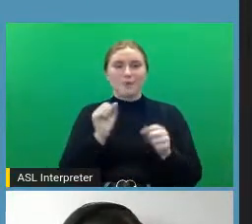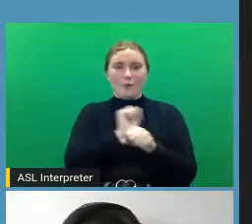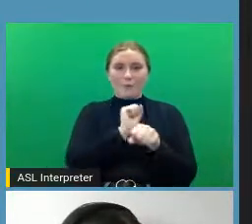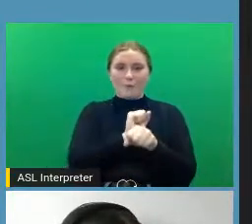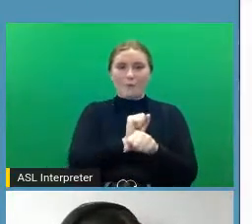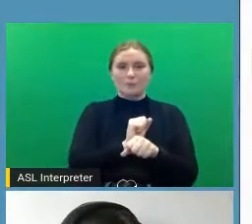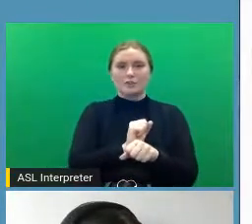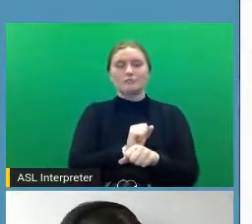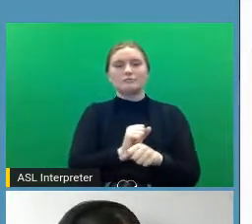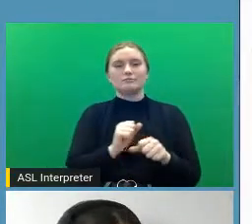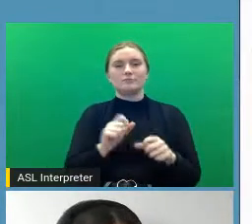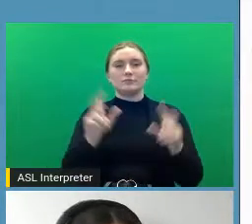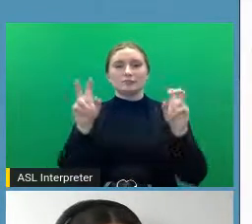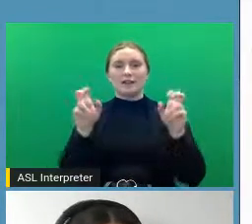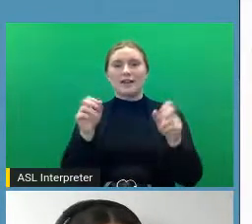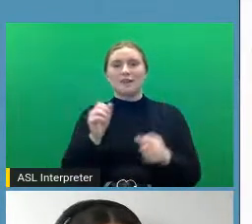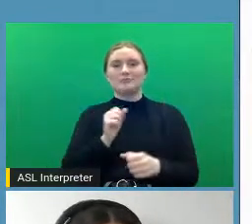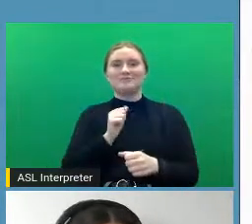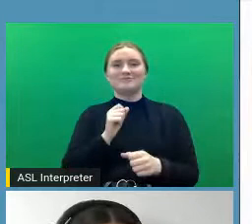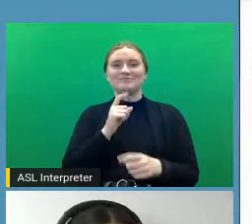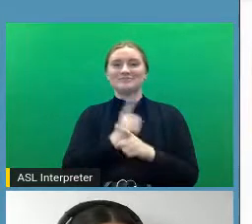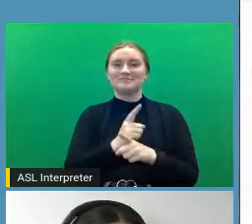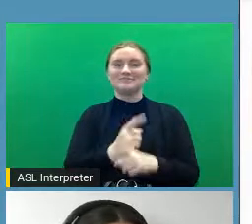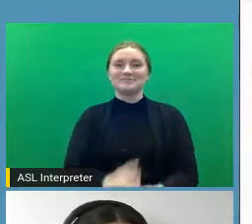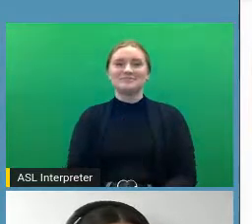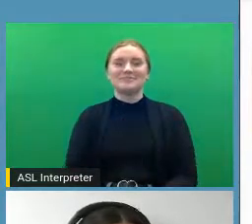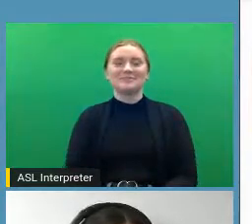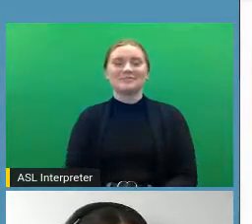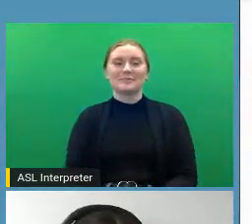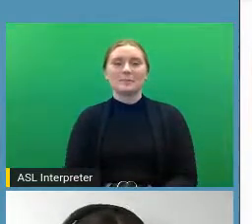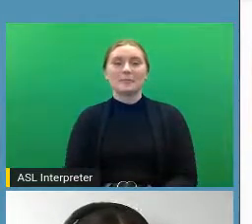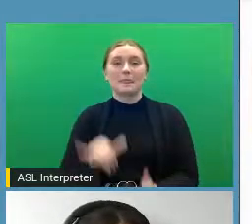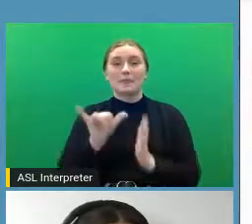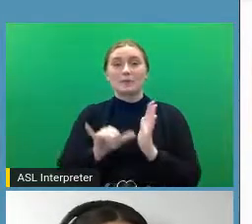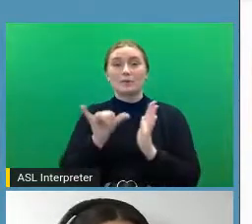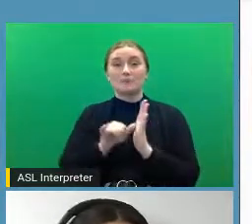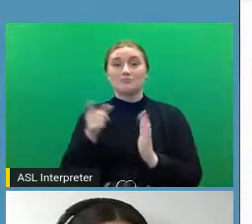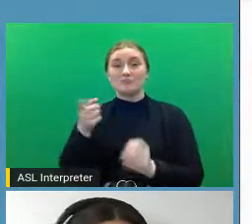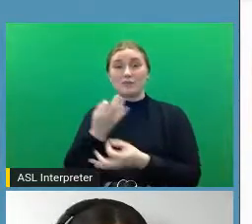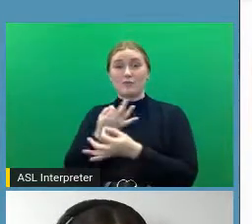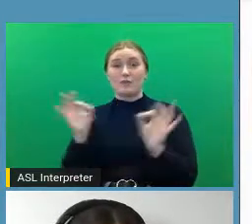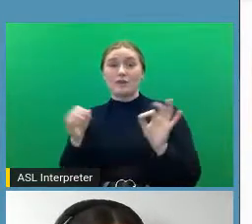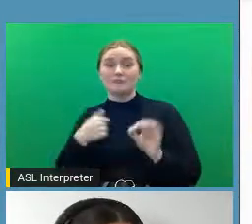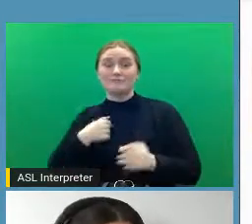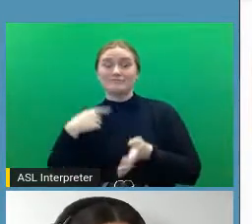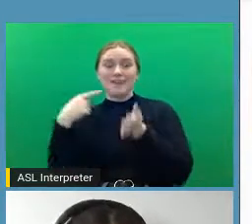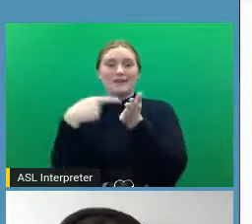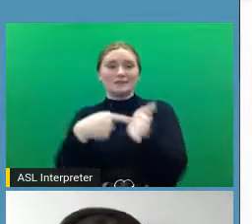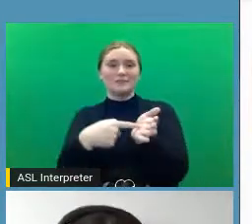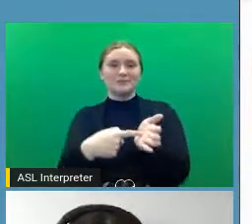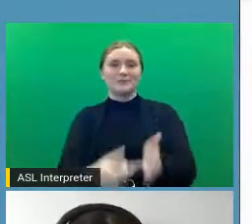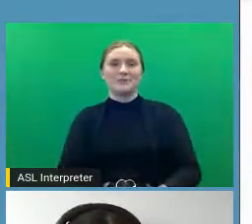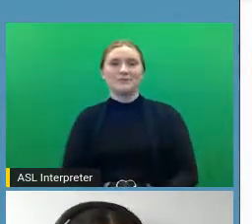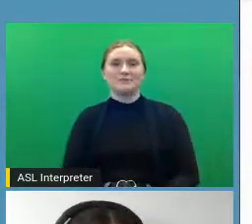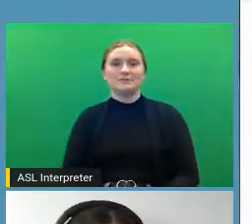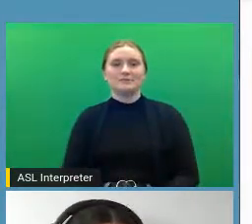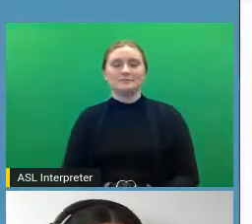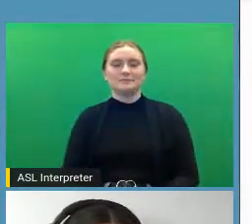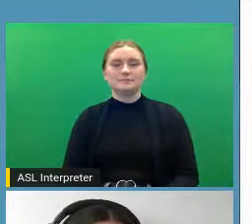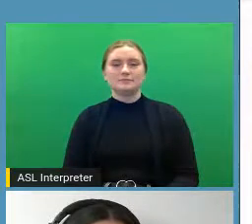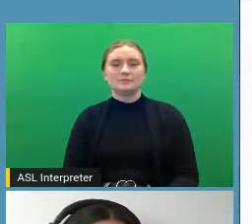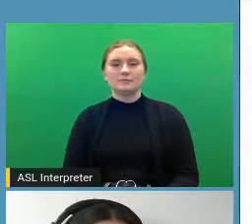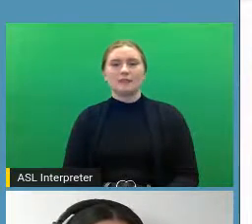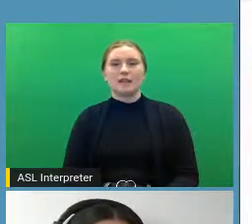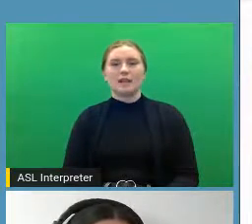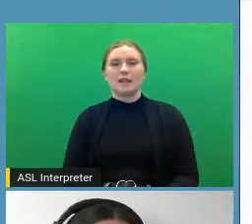that. So YouTube's free, so let me show you how to do it there. And it's a very common